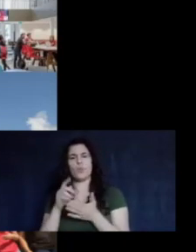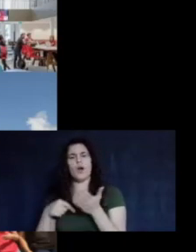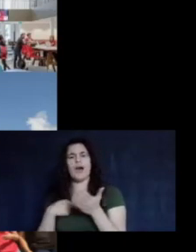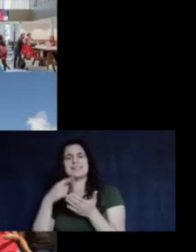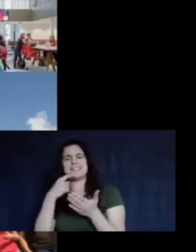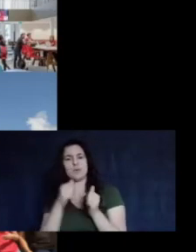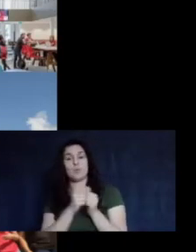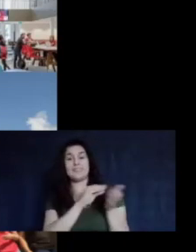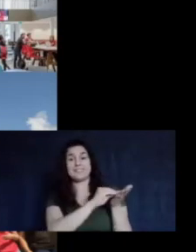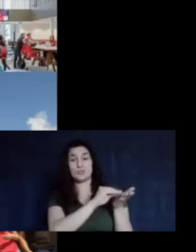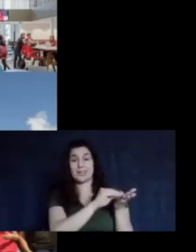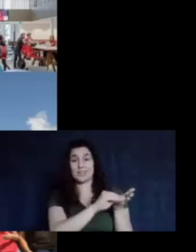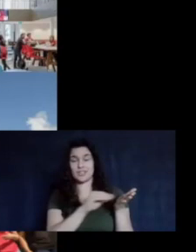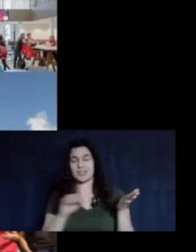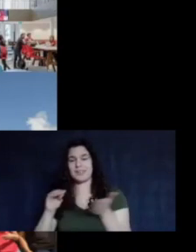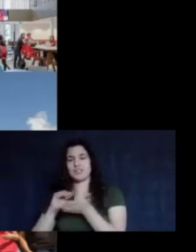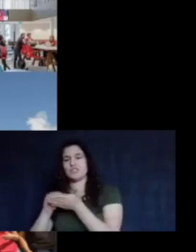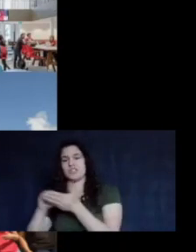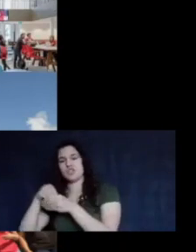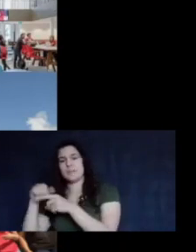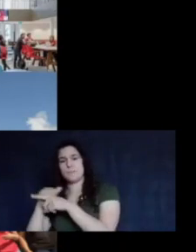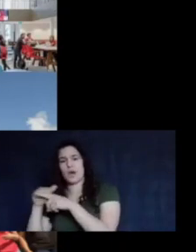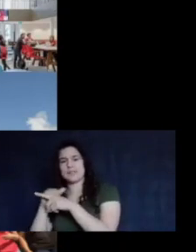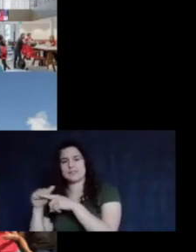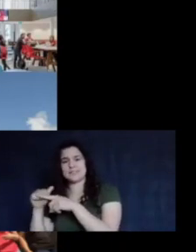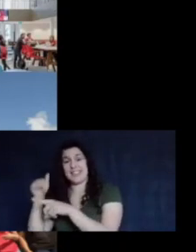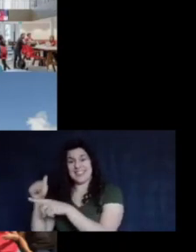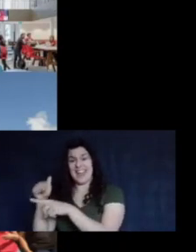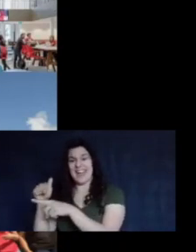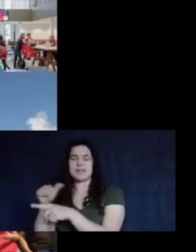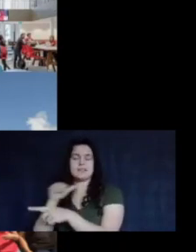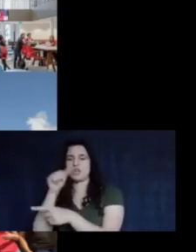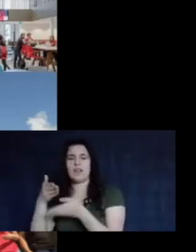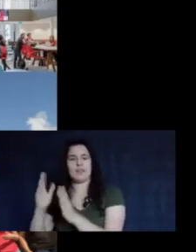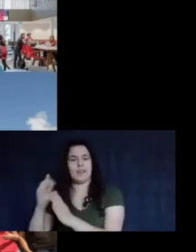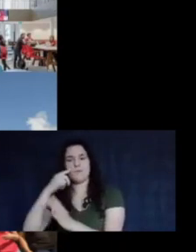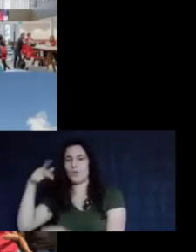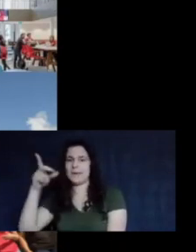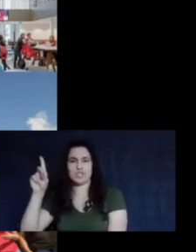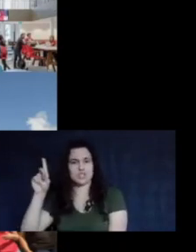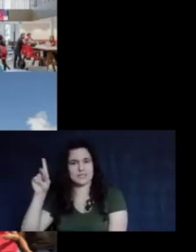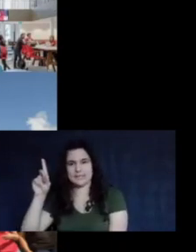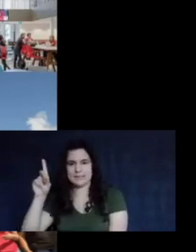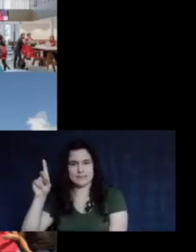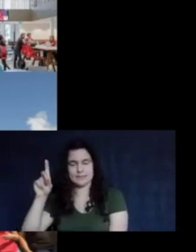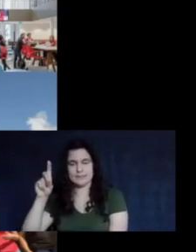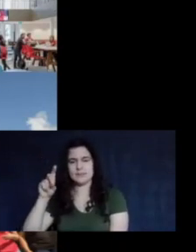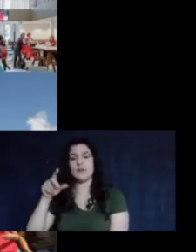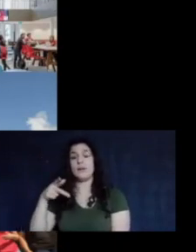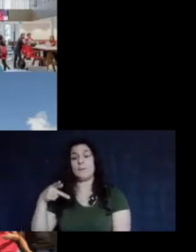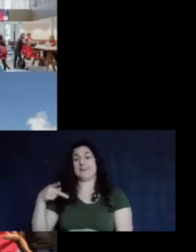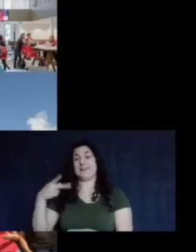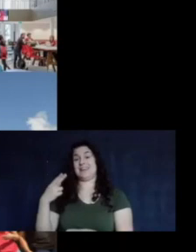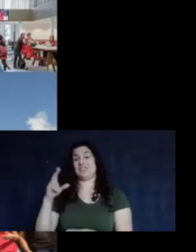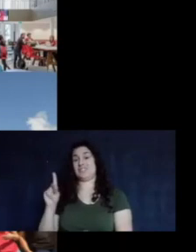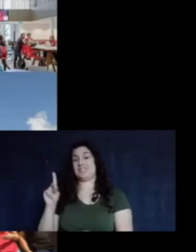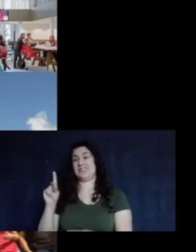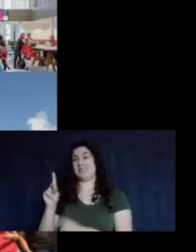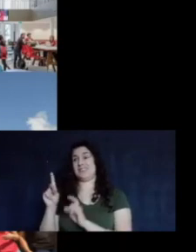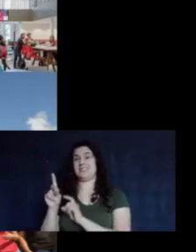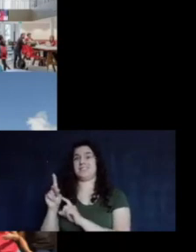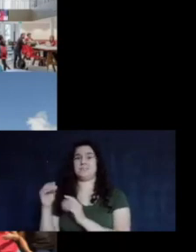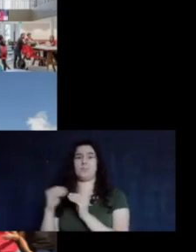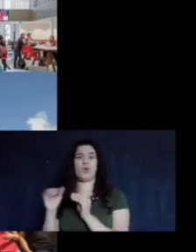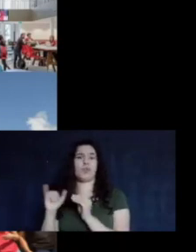practice. Okay, a PhD is not going to have that. PhD programs are geared more towards, so for example, if you're looking